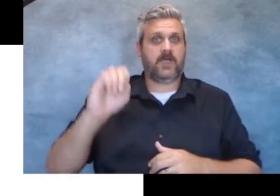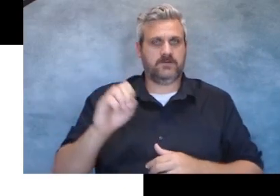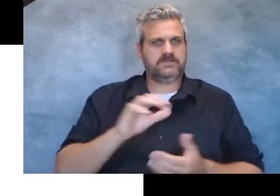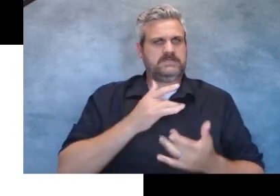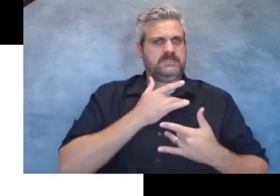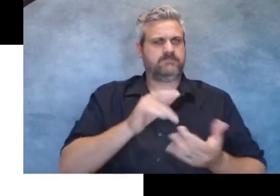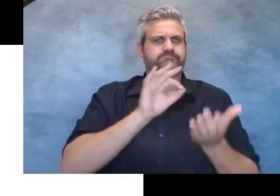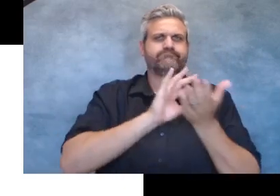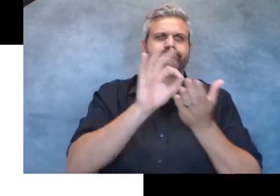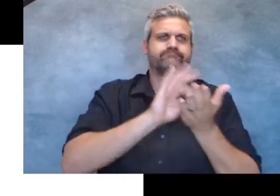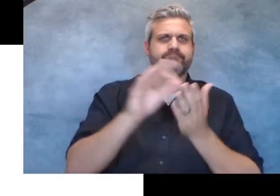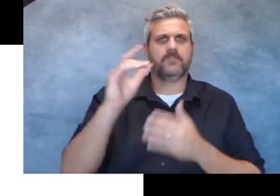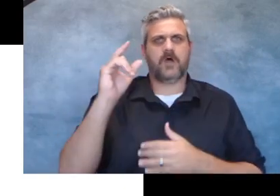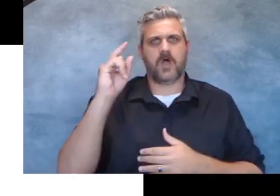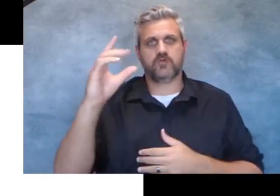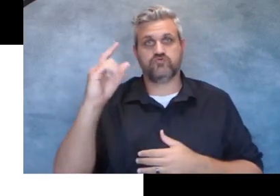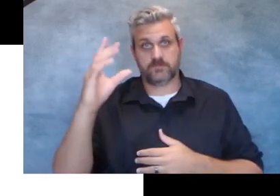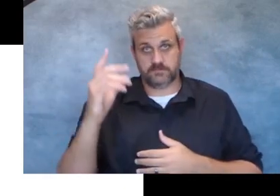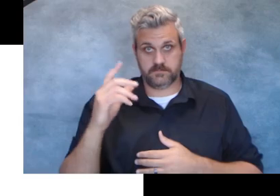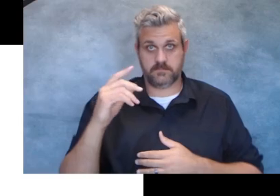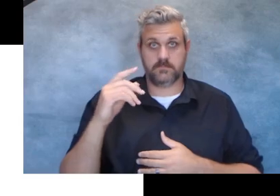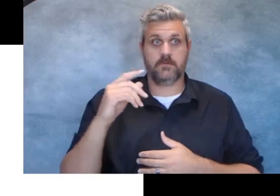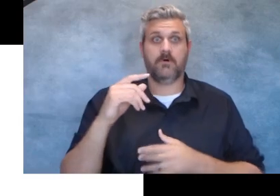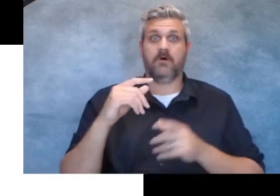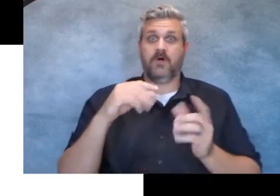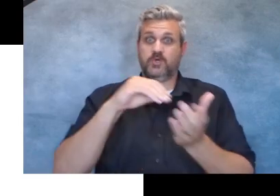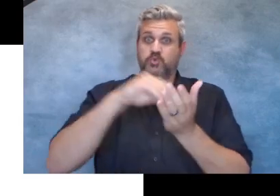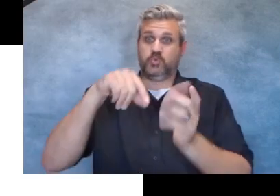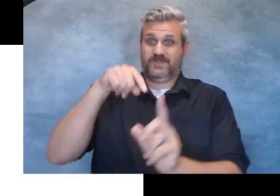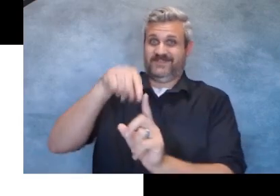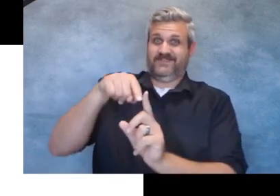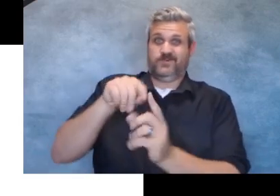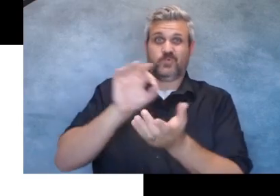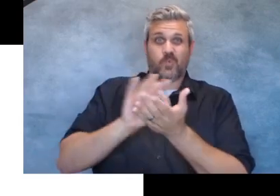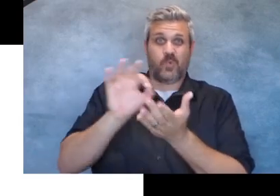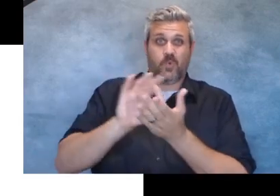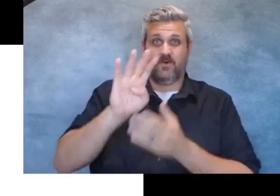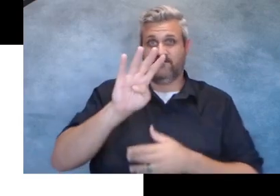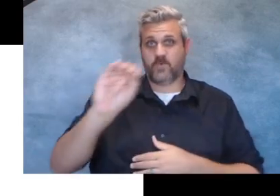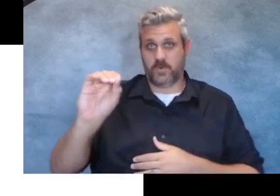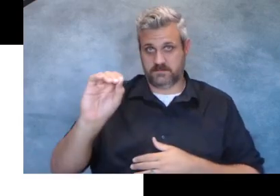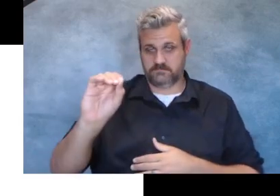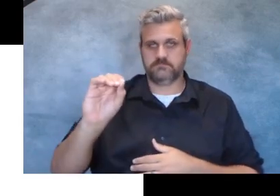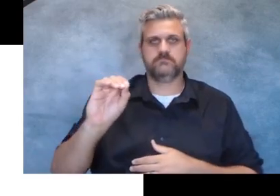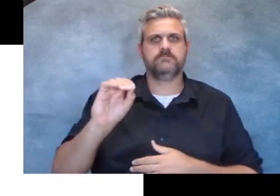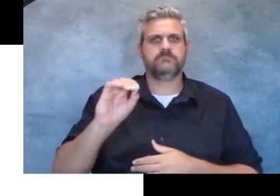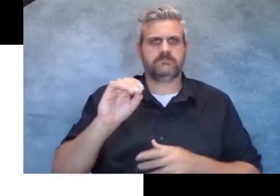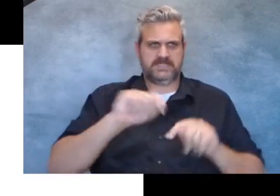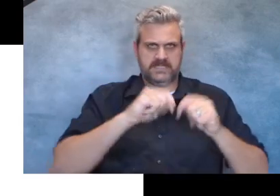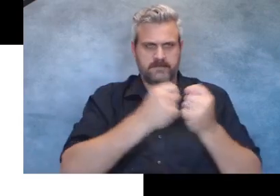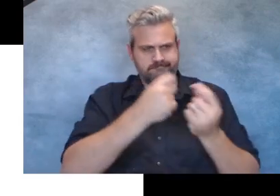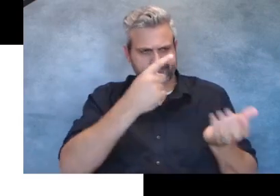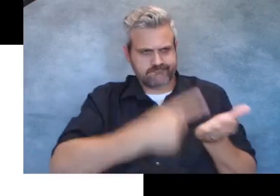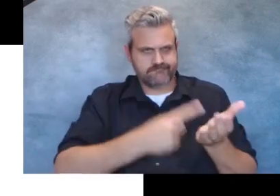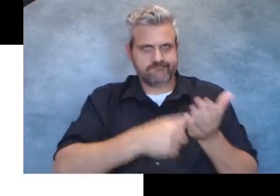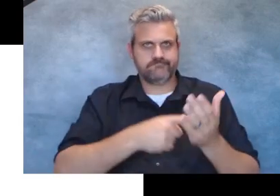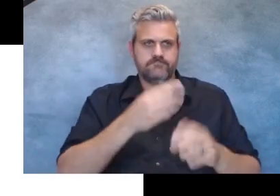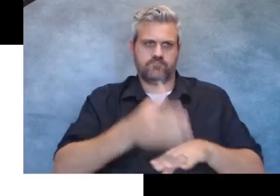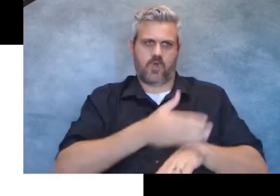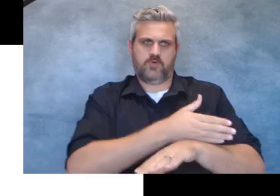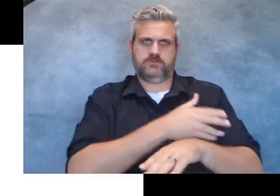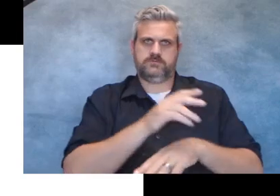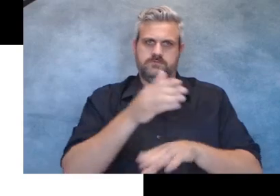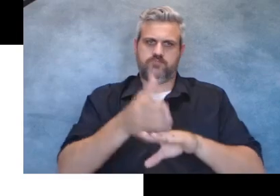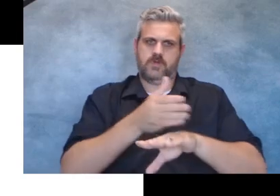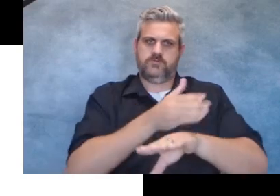adaptive scores around 100, and the student scored 40. They also discuss his progress data regarding how